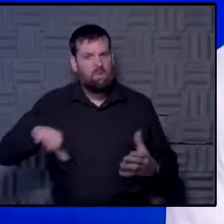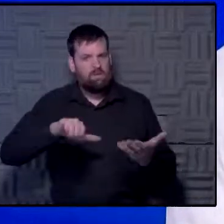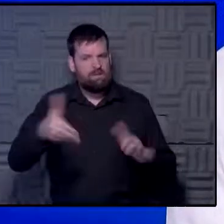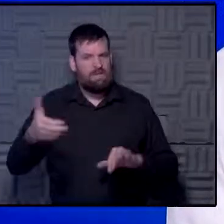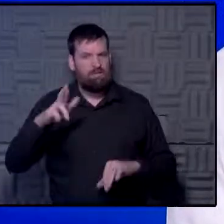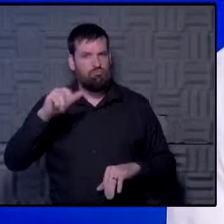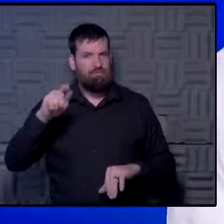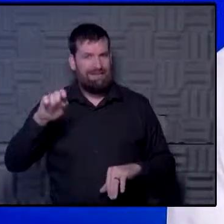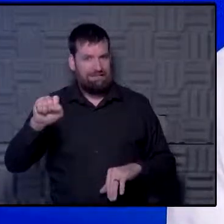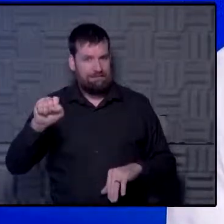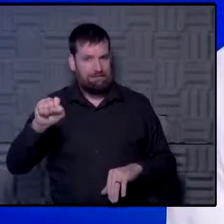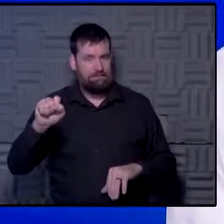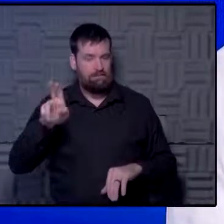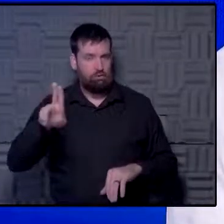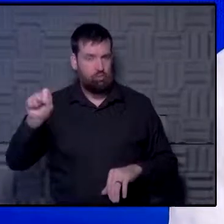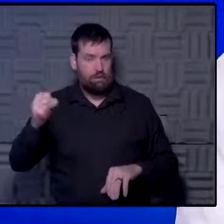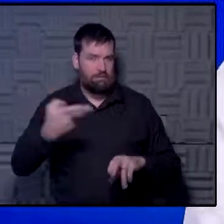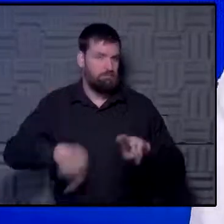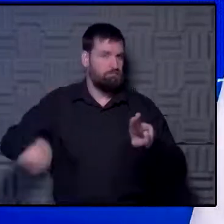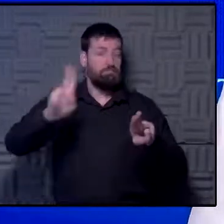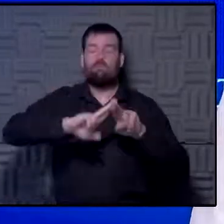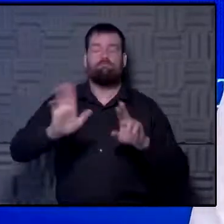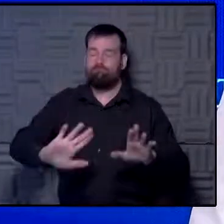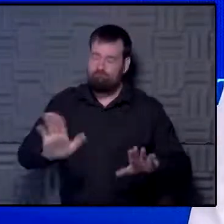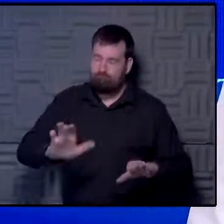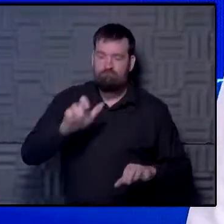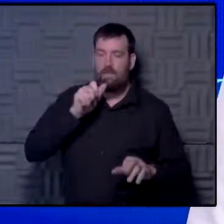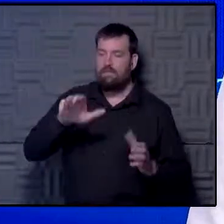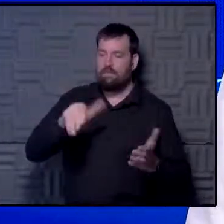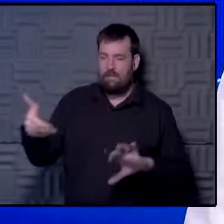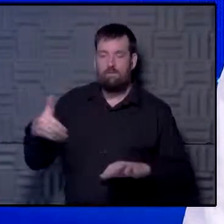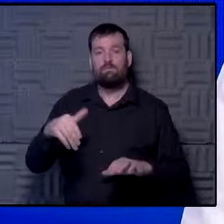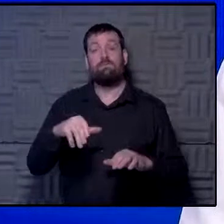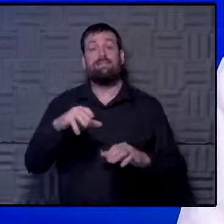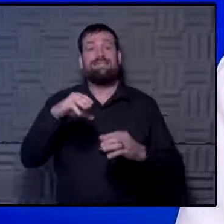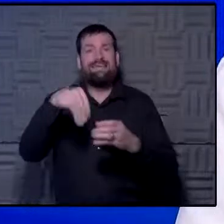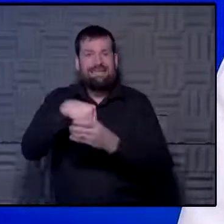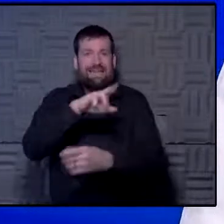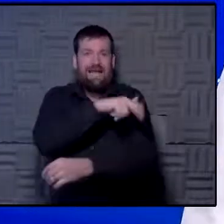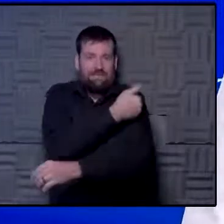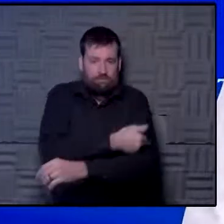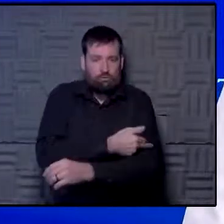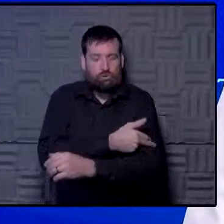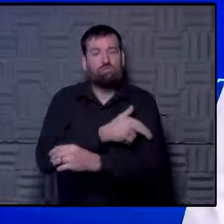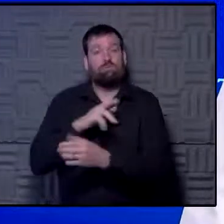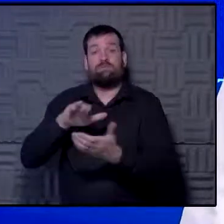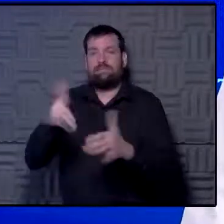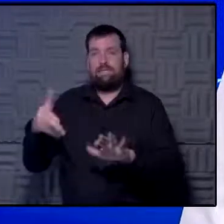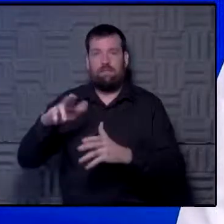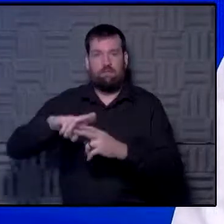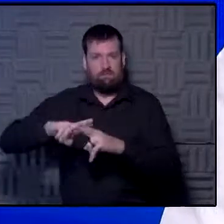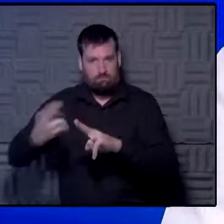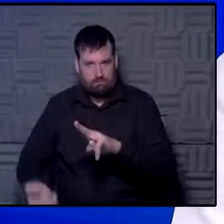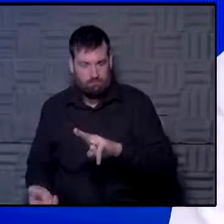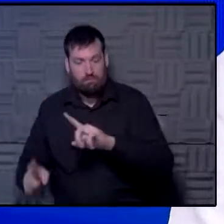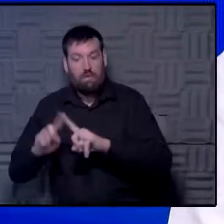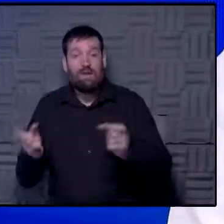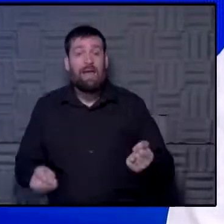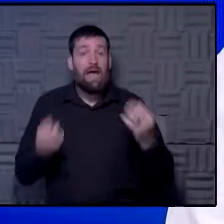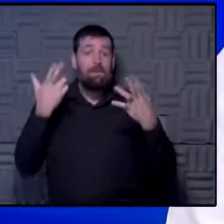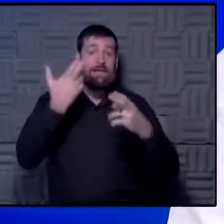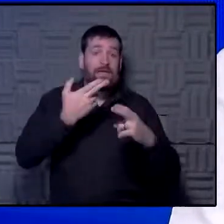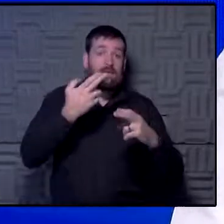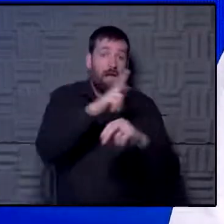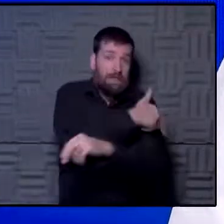are rising, but the result, not the death rate, the rate of death and hospitalization is down. Yes. But the number of hospitalizations is